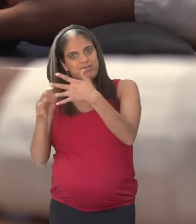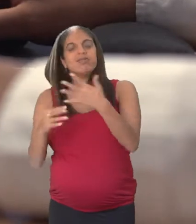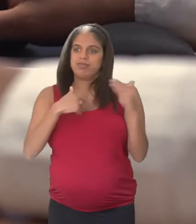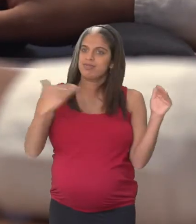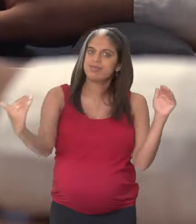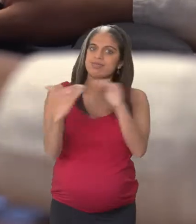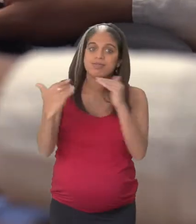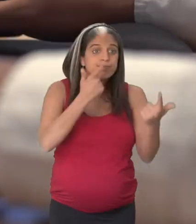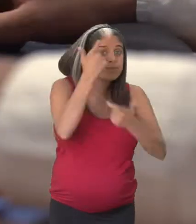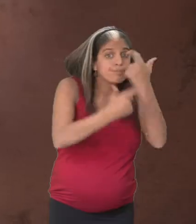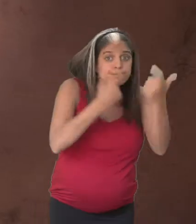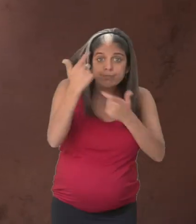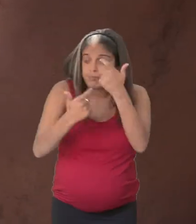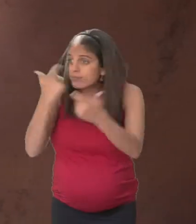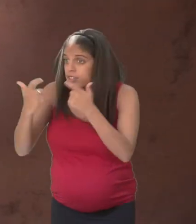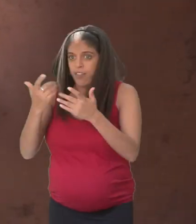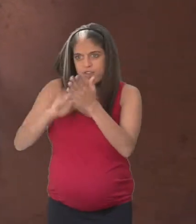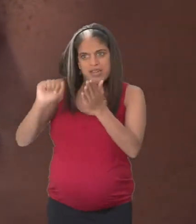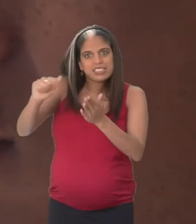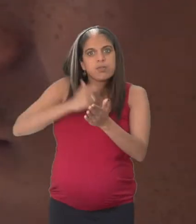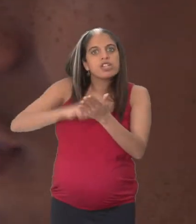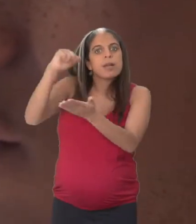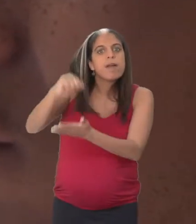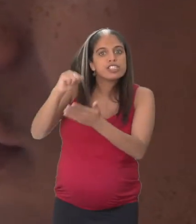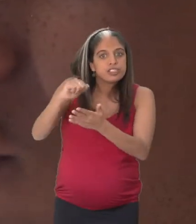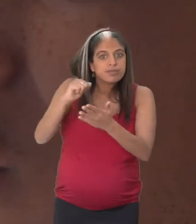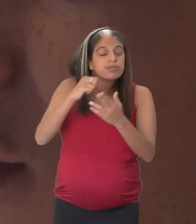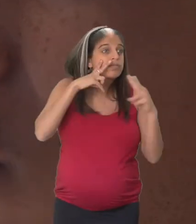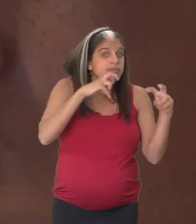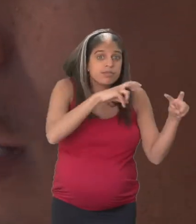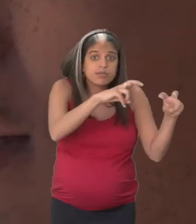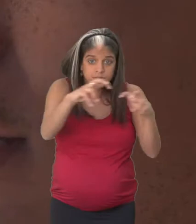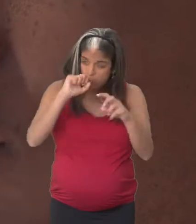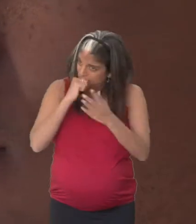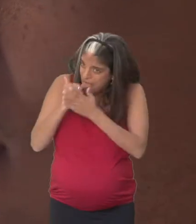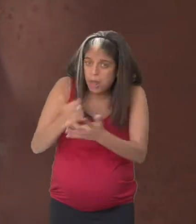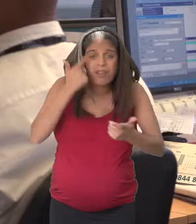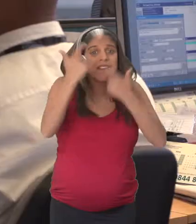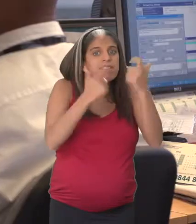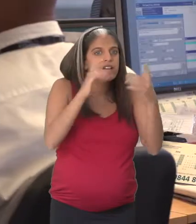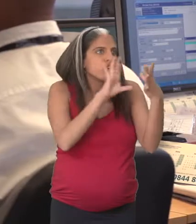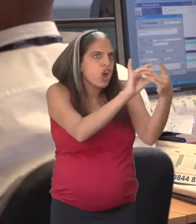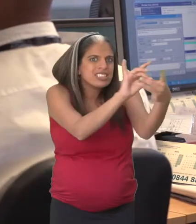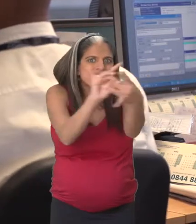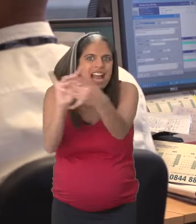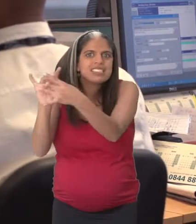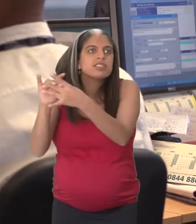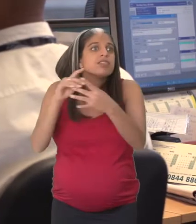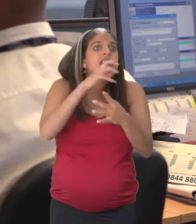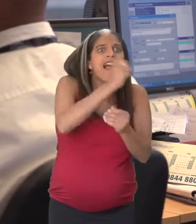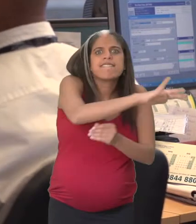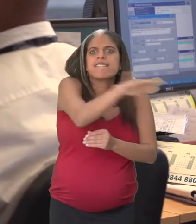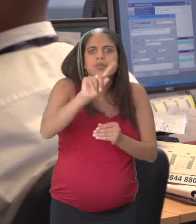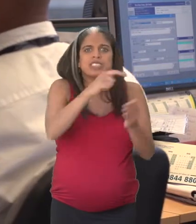need to stay in control and get the most out of your personal budget. They will help you find and make contact with the support services and